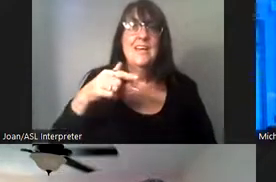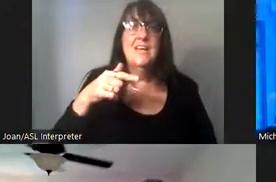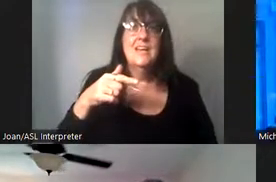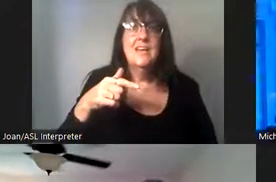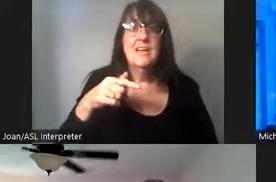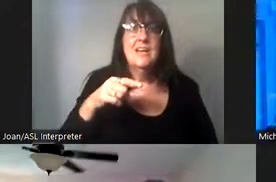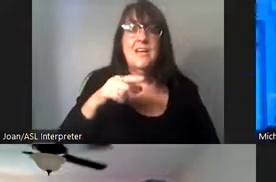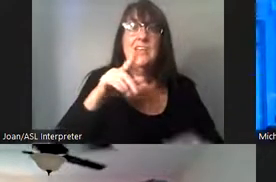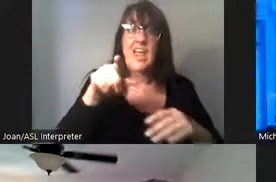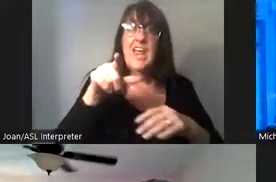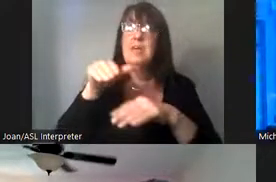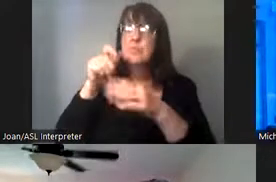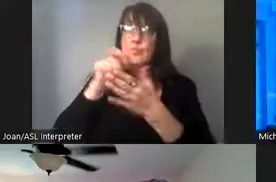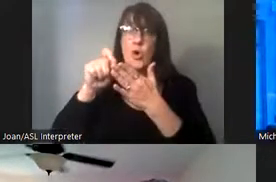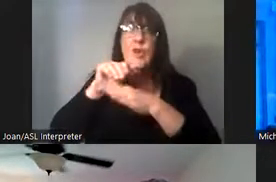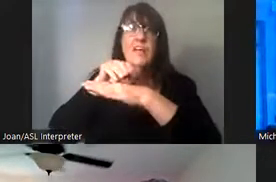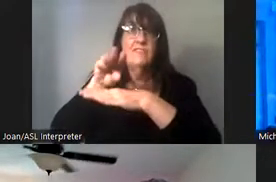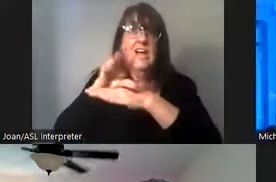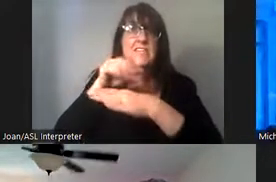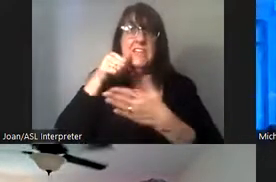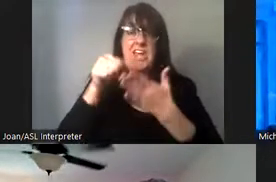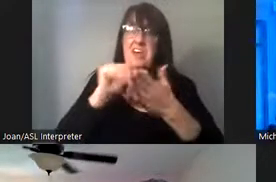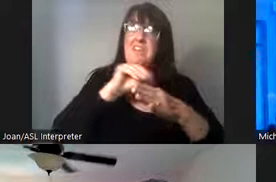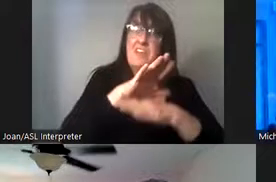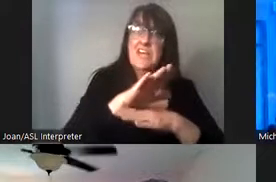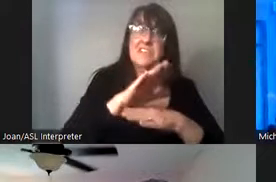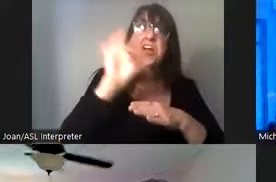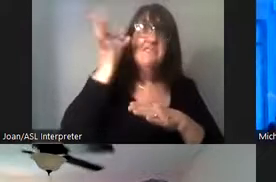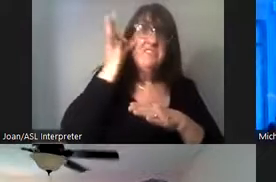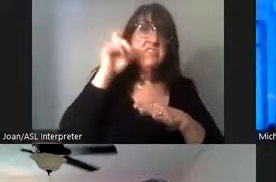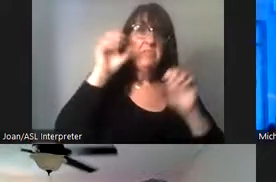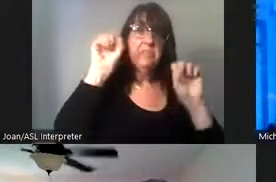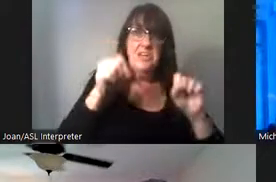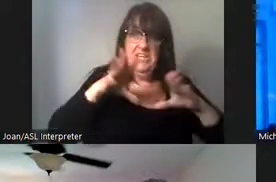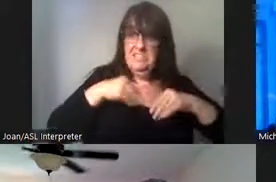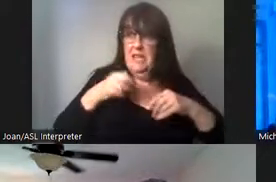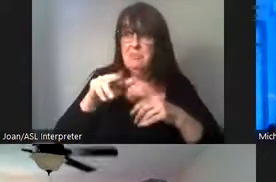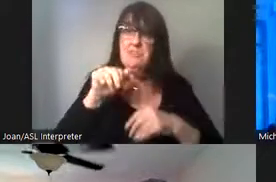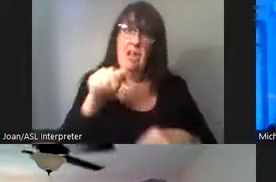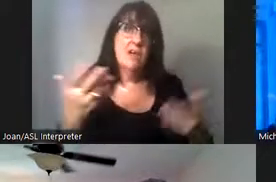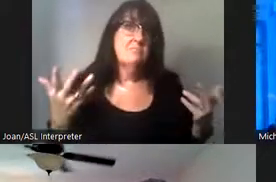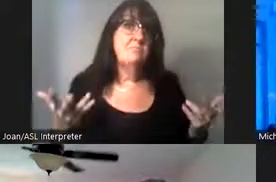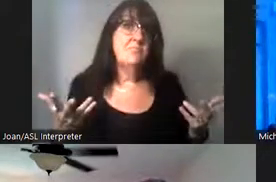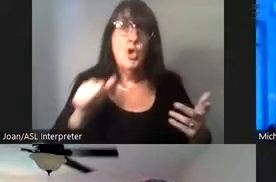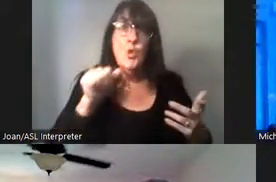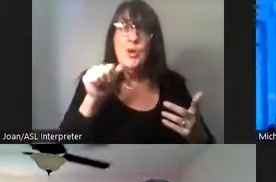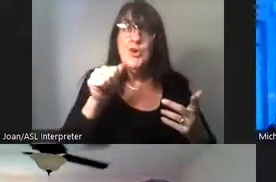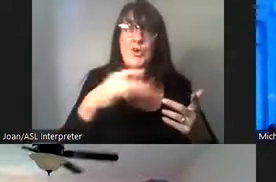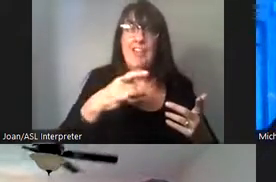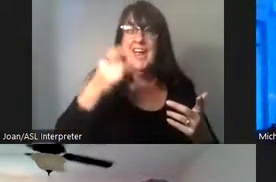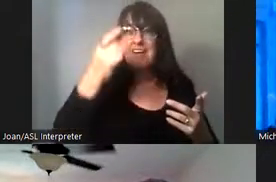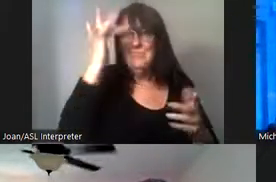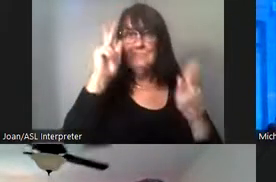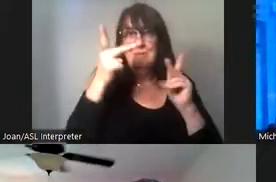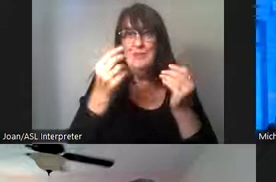advice letter. Great. Advice is advice. The federal government can take it or leave it. We don't like smart people doing a ton of work and then